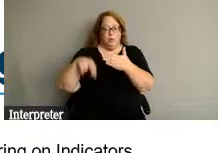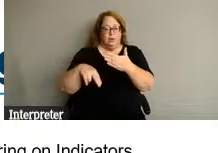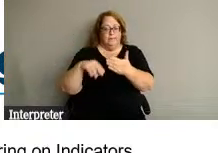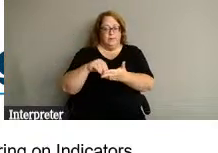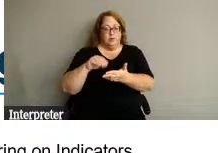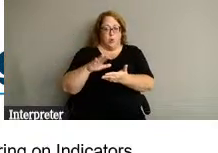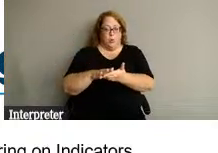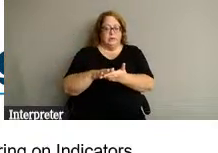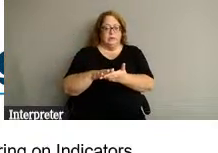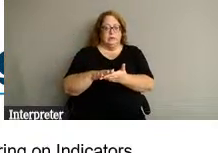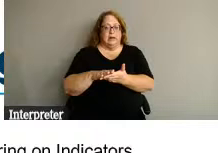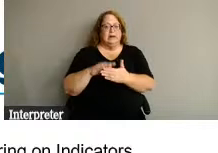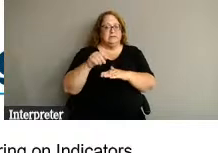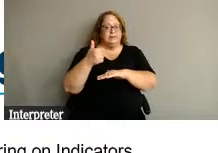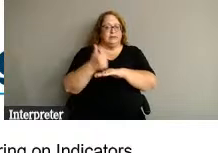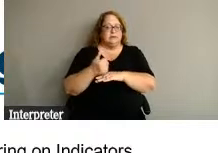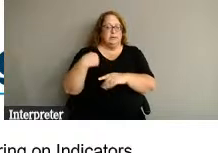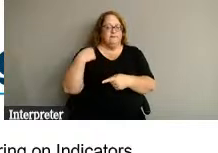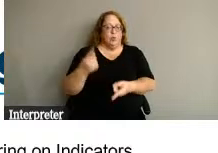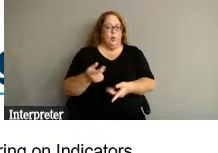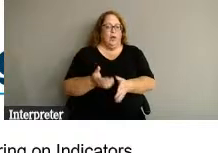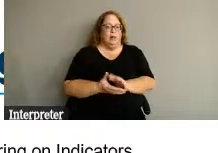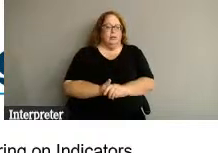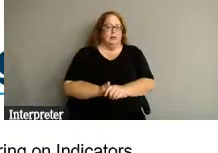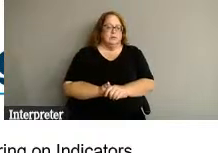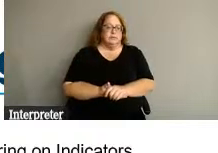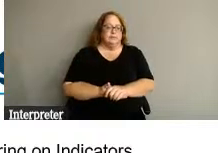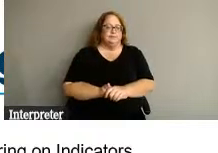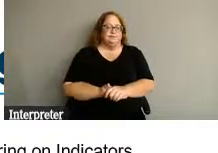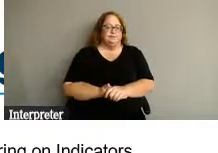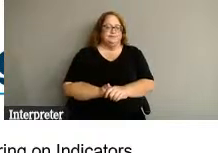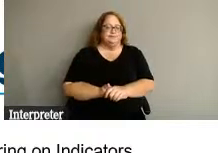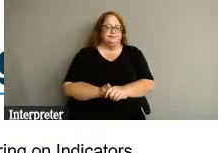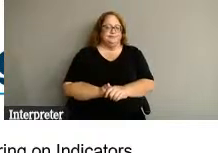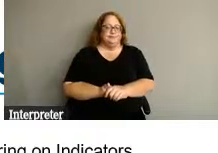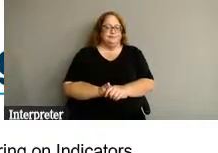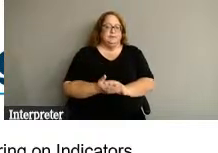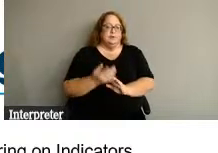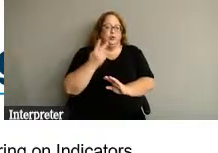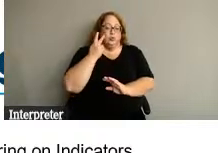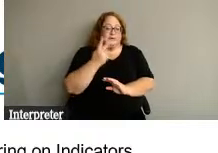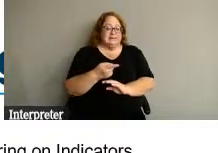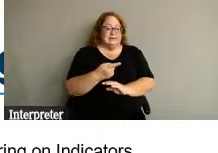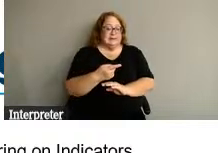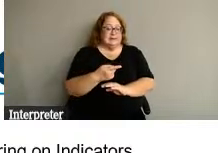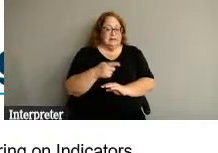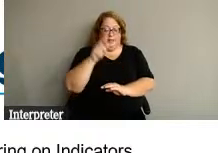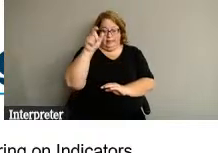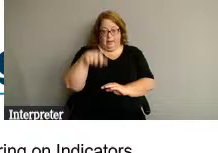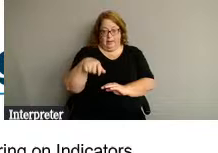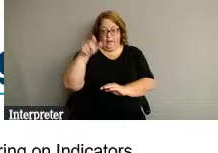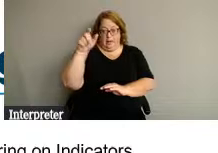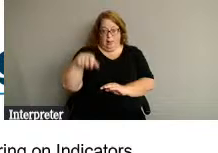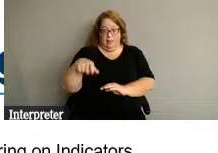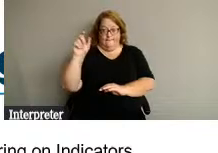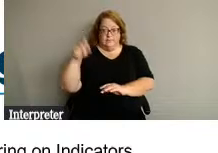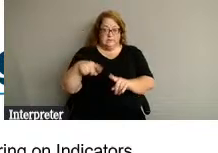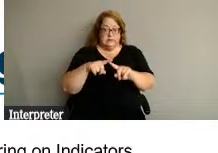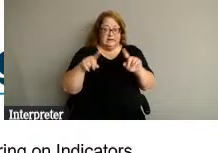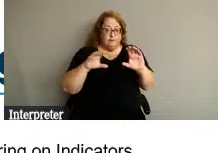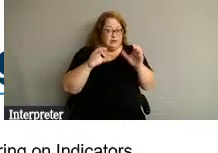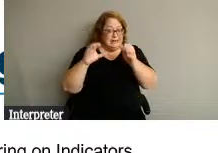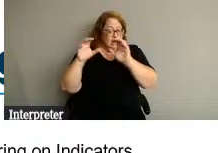noted, and it's actually been in place for a while. And so what you'll see there is the columns, the different